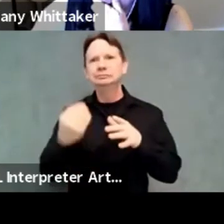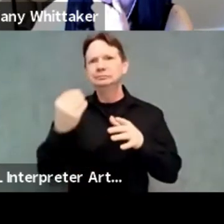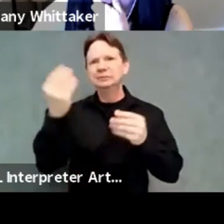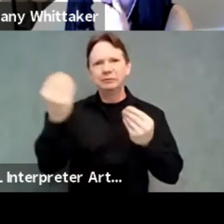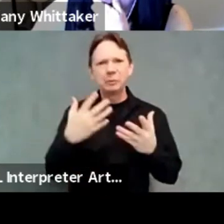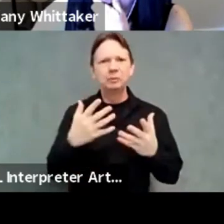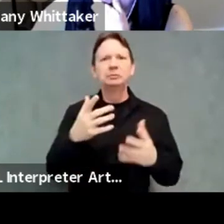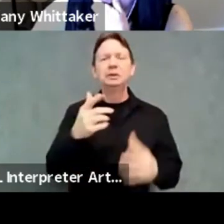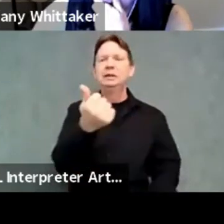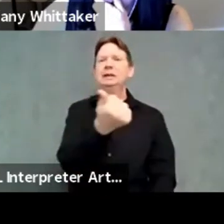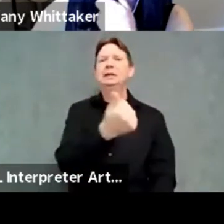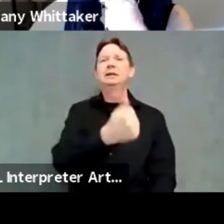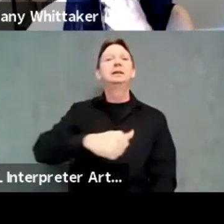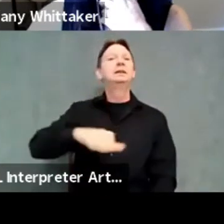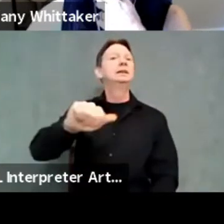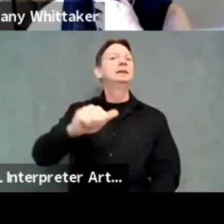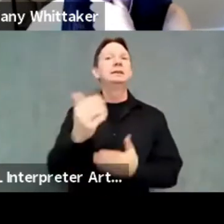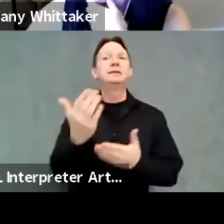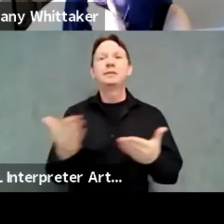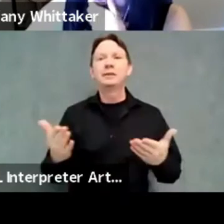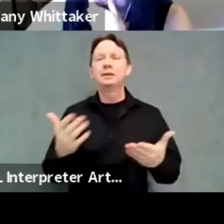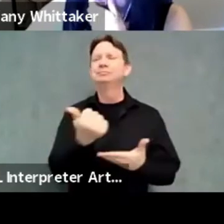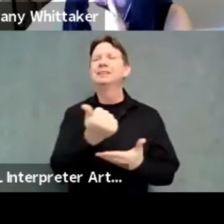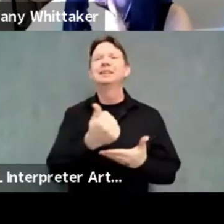me and I'm more than happy to help. I